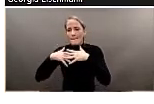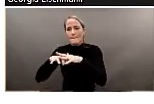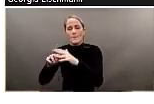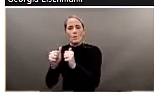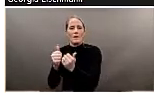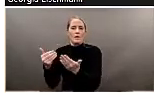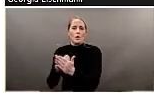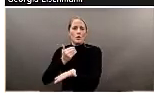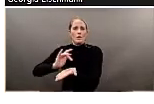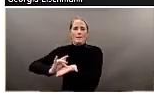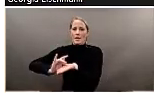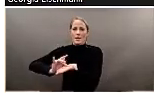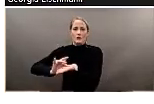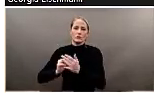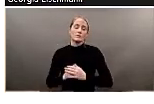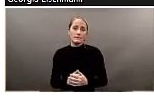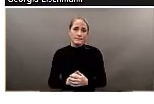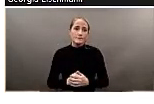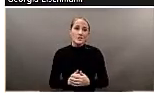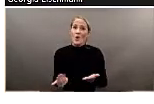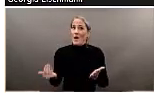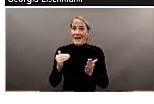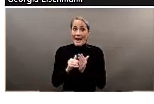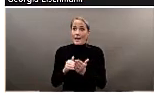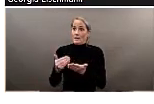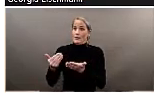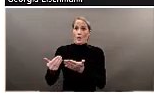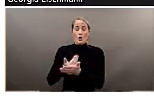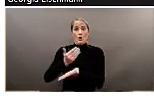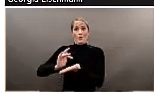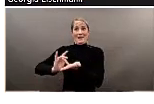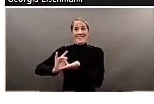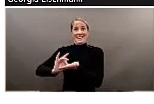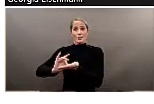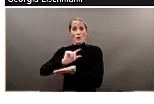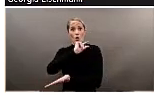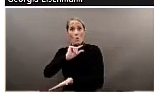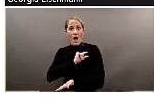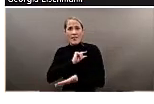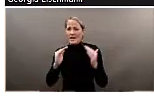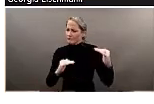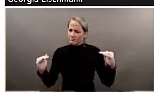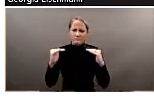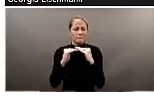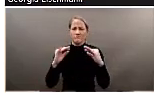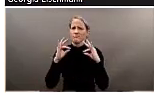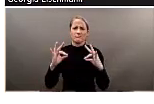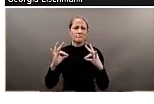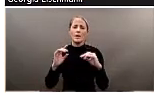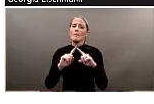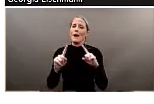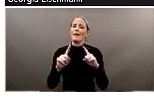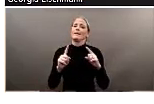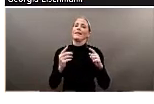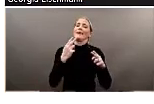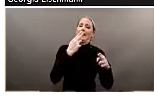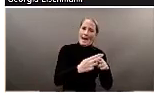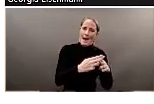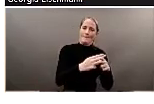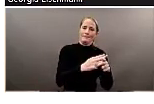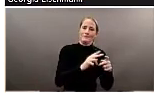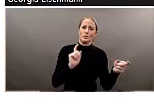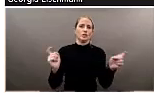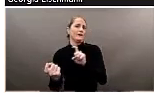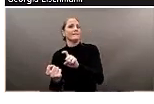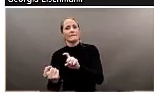ahead of time that alternative that's available and just as good. So to be clear, we do believe that the alternatives are just as